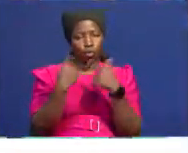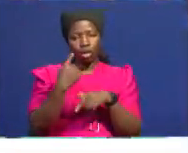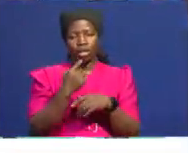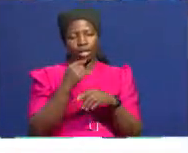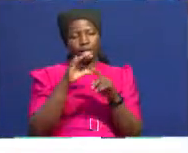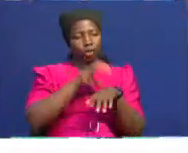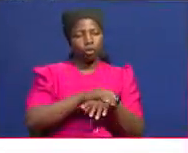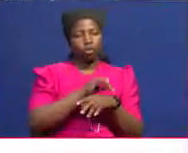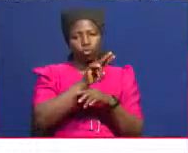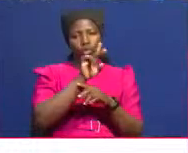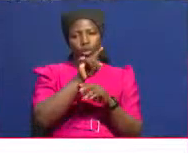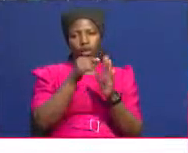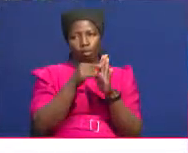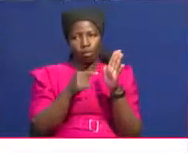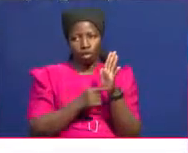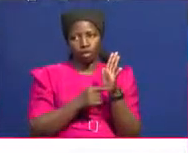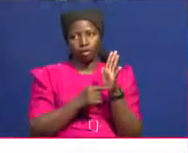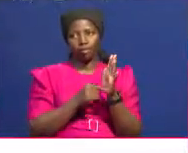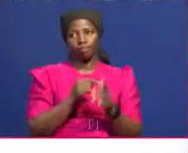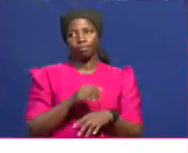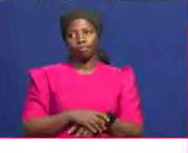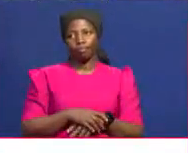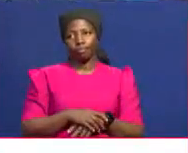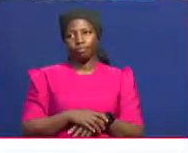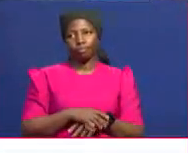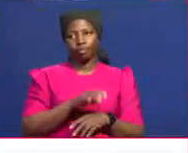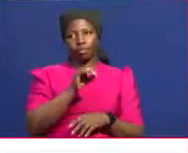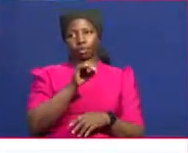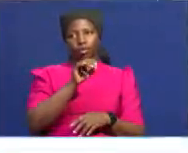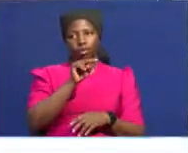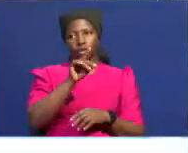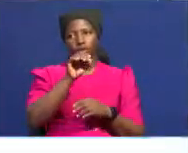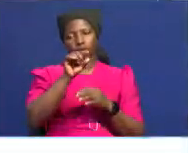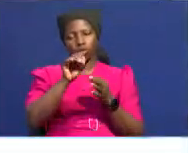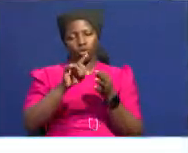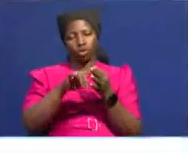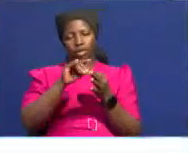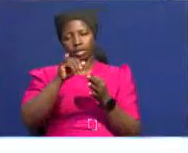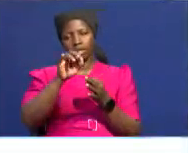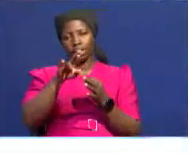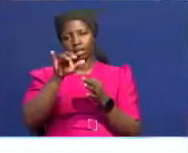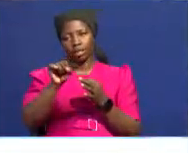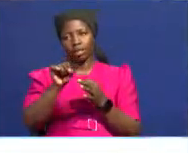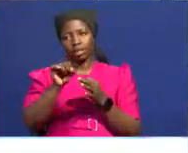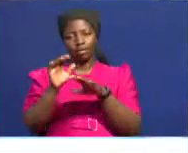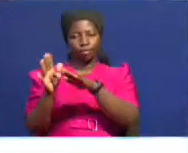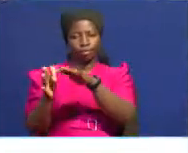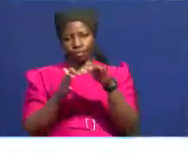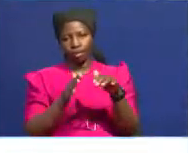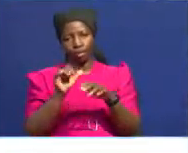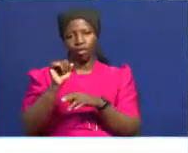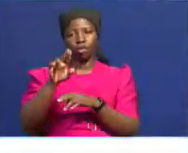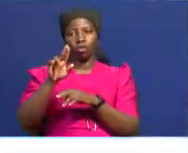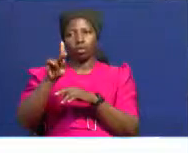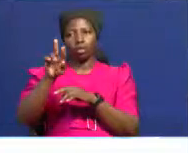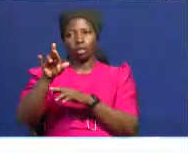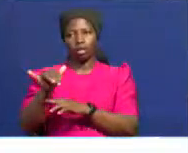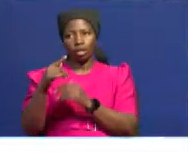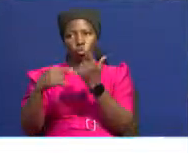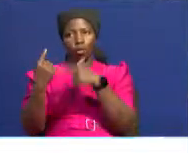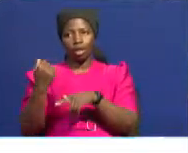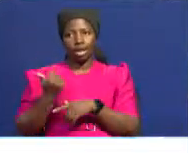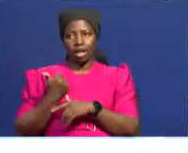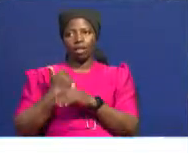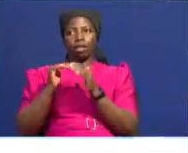ahead of Luanga Odongo and Jerry Simiyu, who also completed the podium positions. Shukri Shakira won the girls under 14 years category